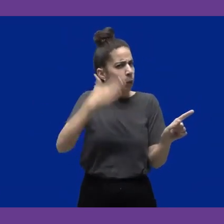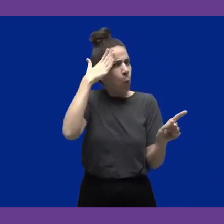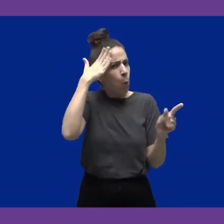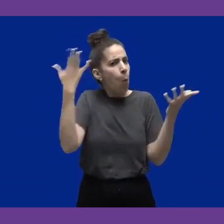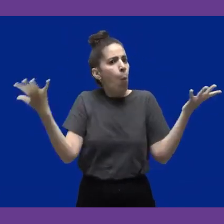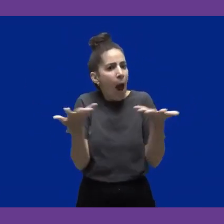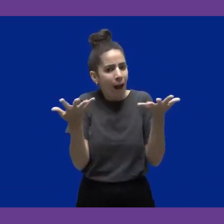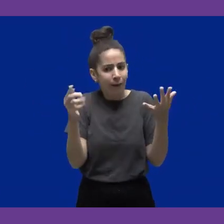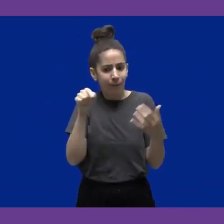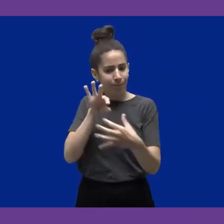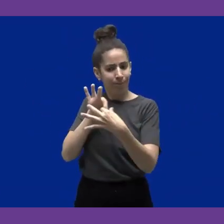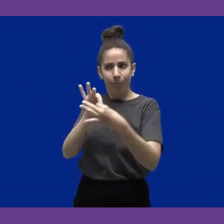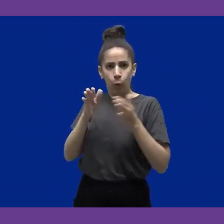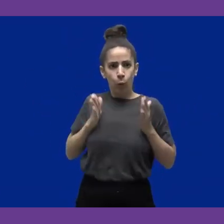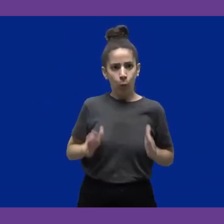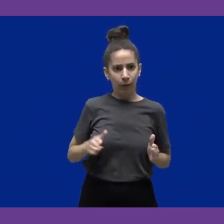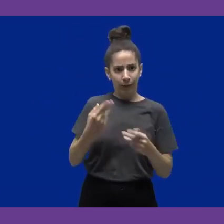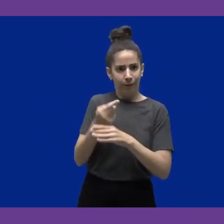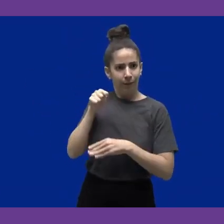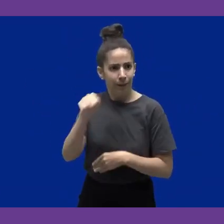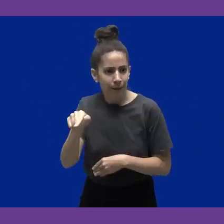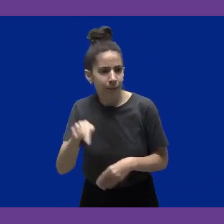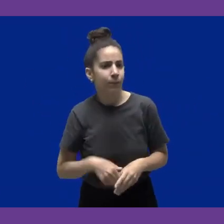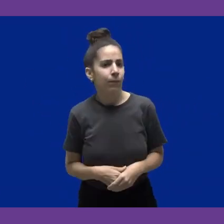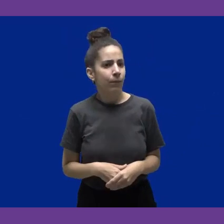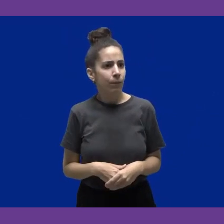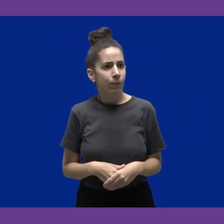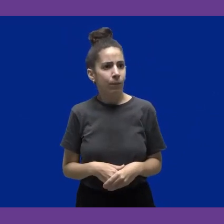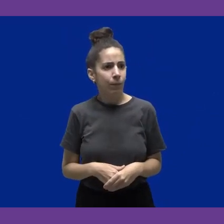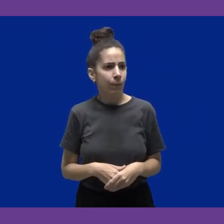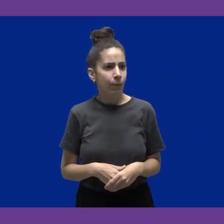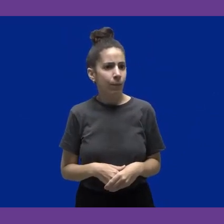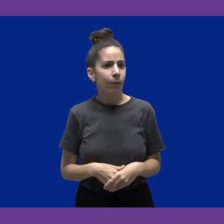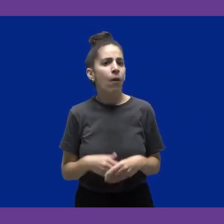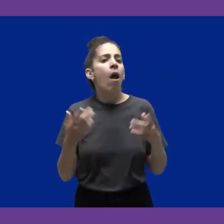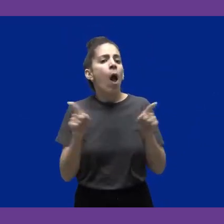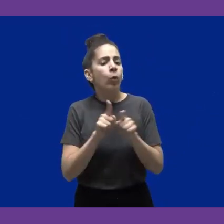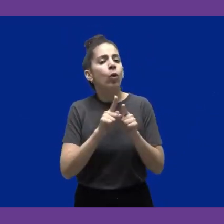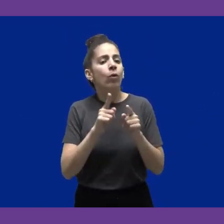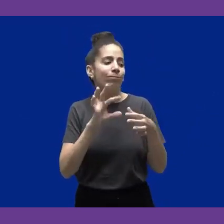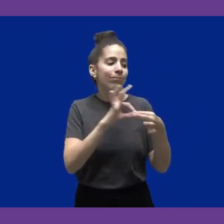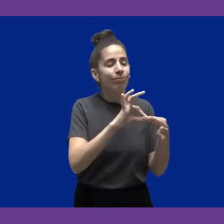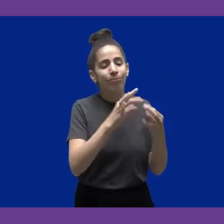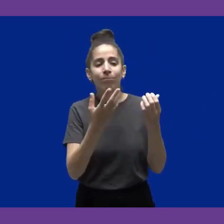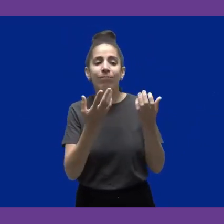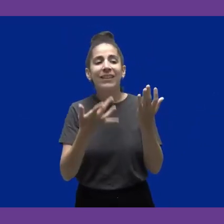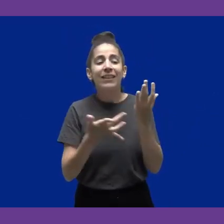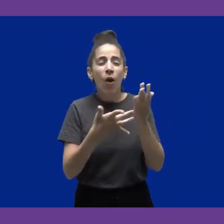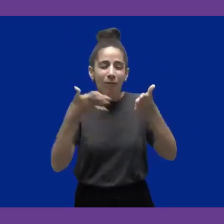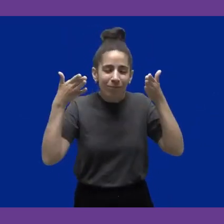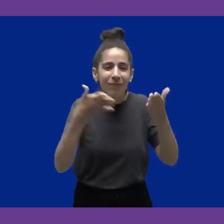compatibility with assistive technologies or other technologies that are used to provide the